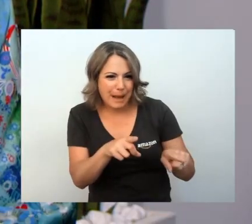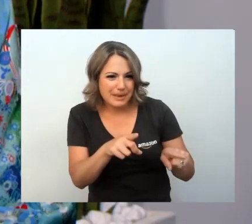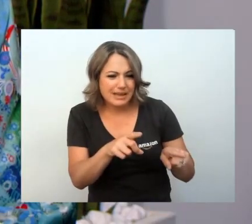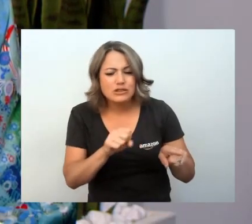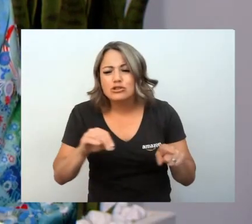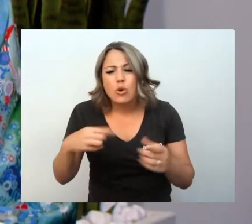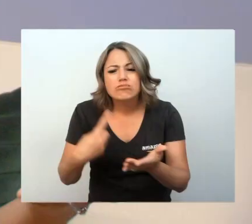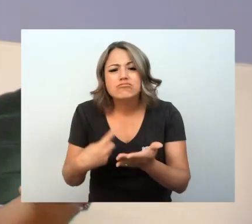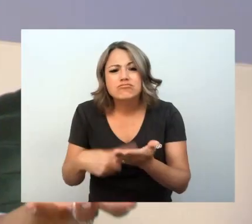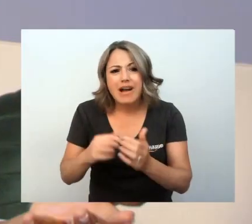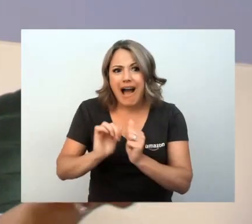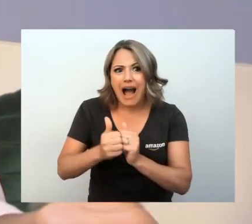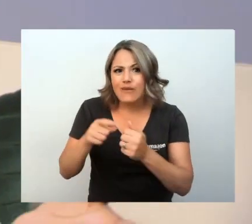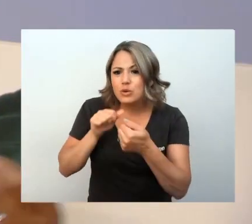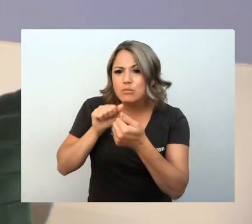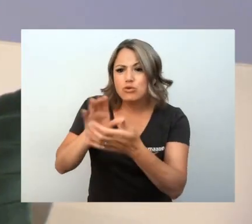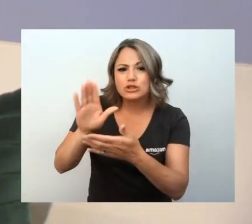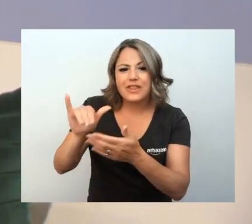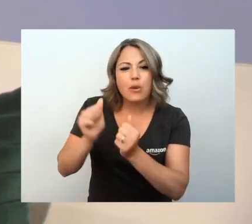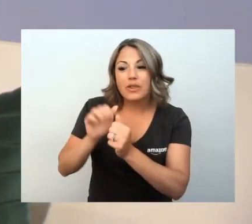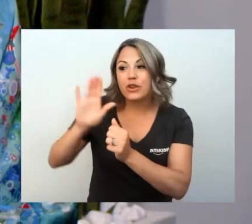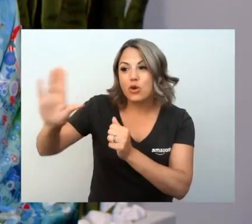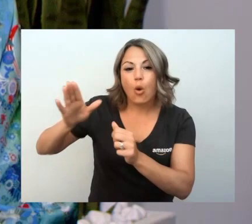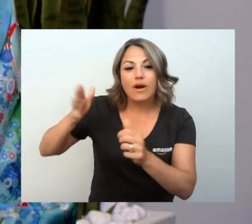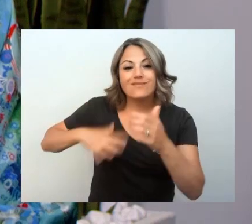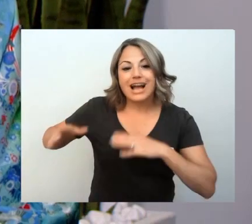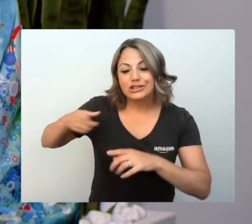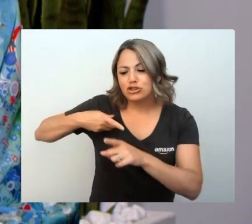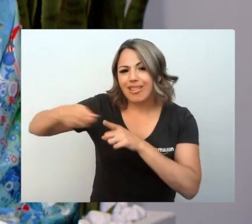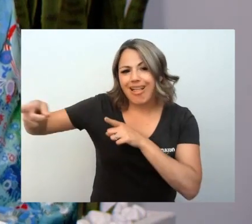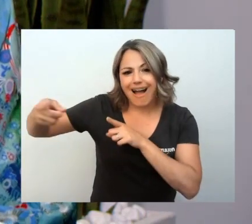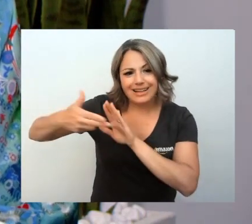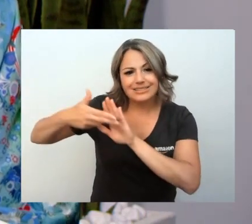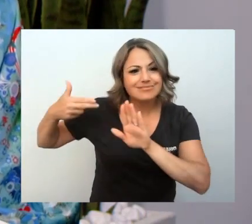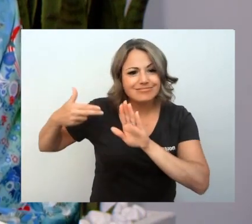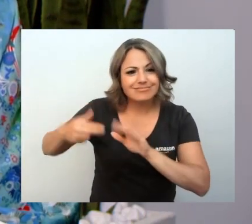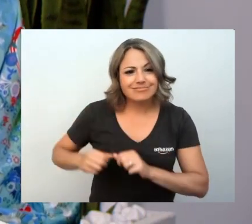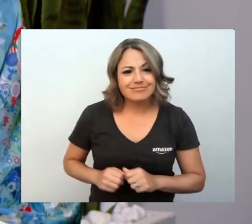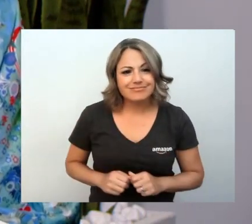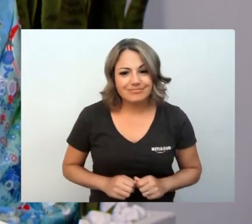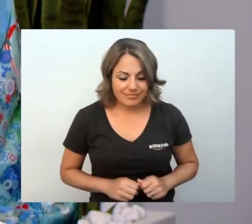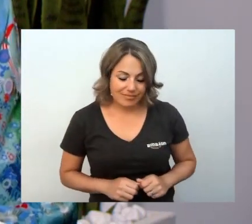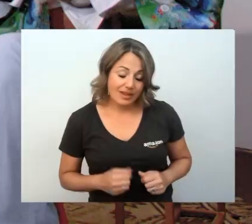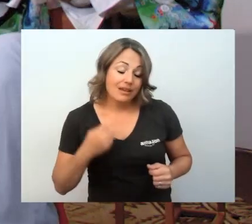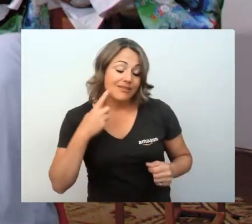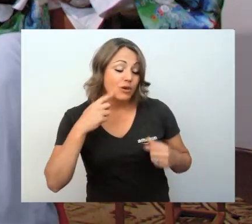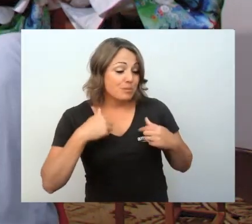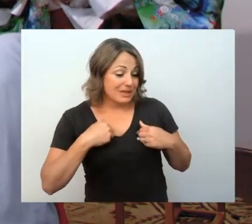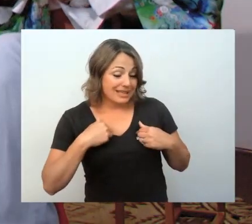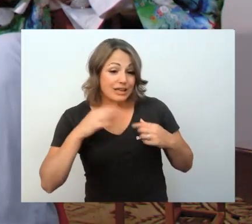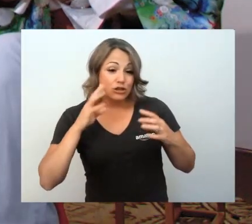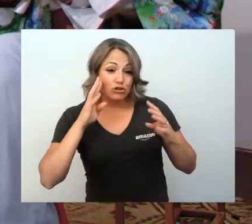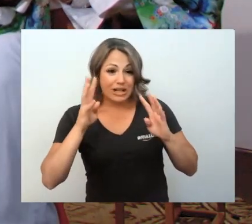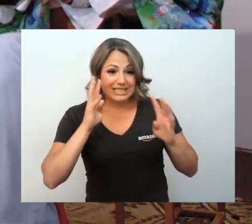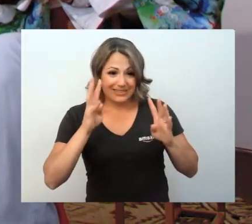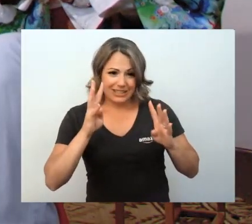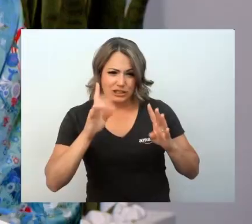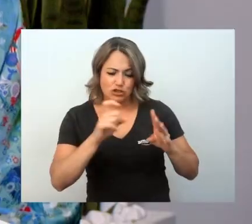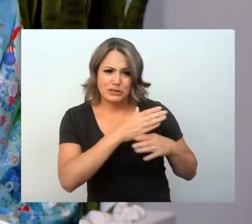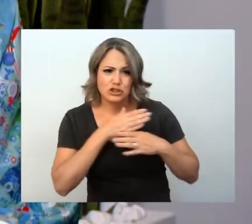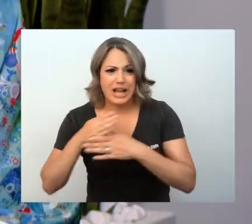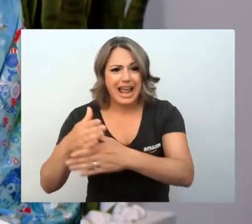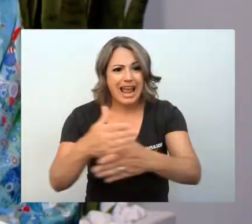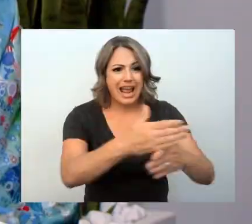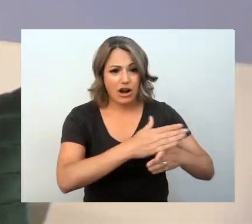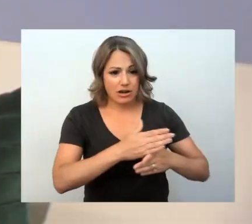this in the creation of your signature fashion line. Well, for me, creativity is something that should be shared. So anything that I create, I